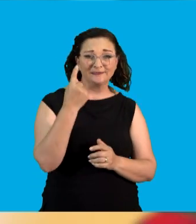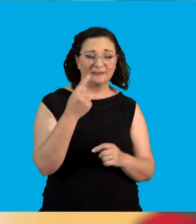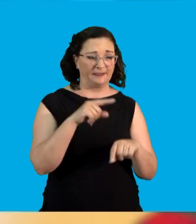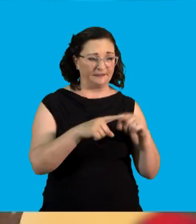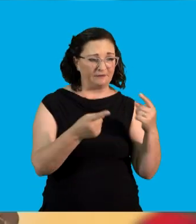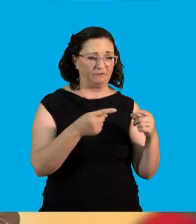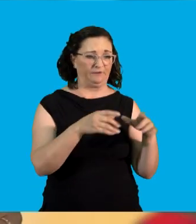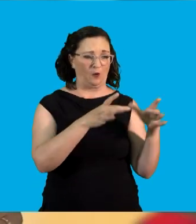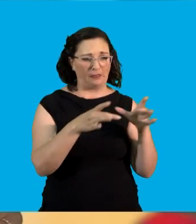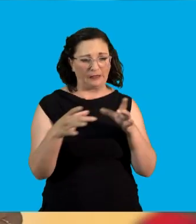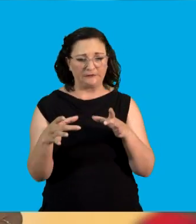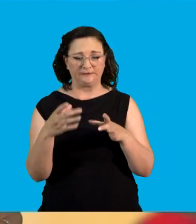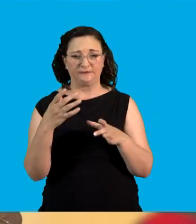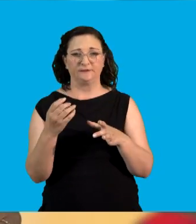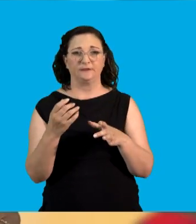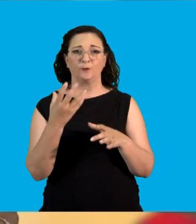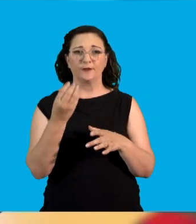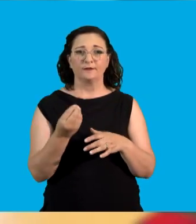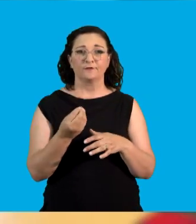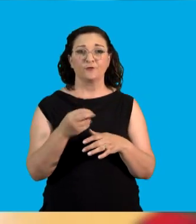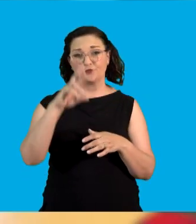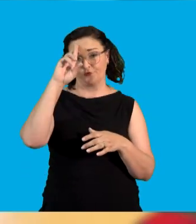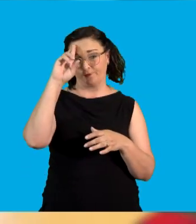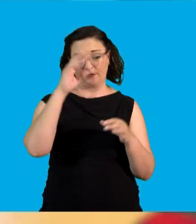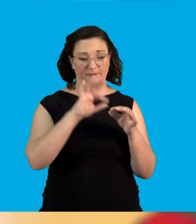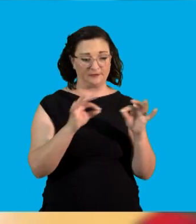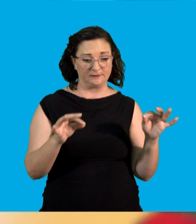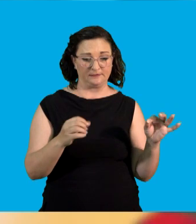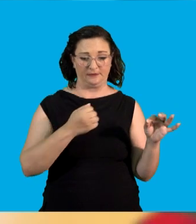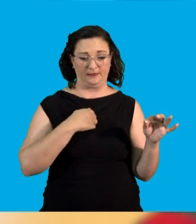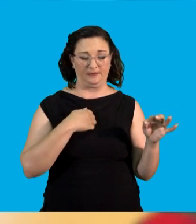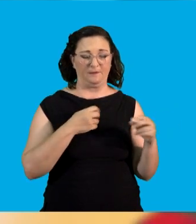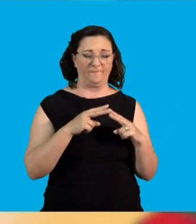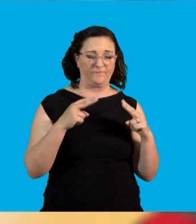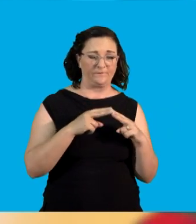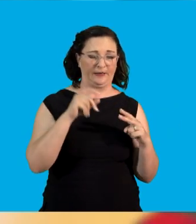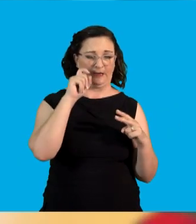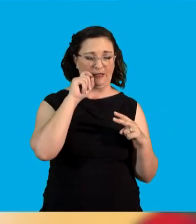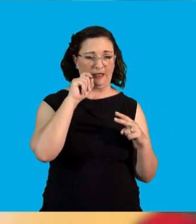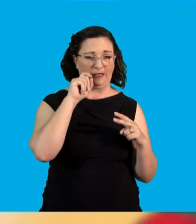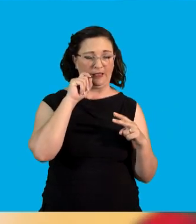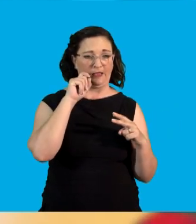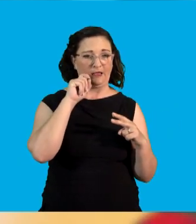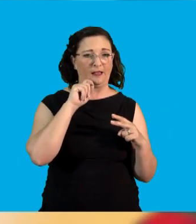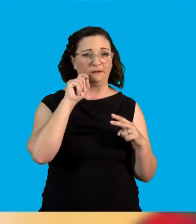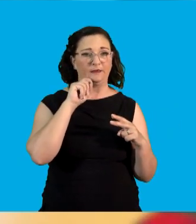hope you understood the different types of planets that we have. And remember our sentence, my very